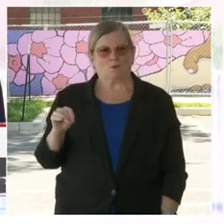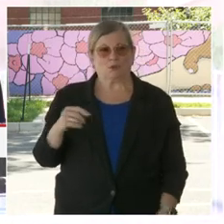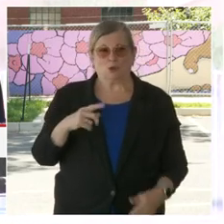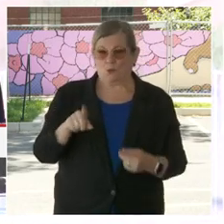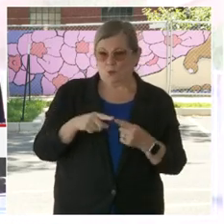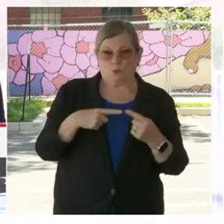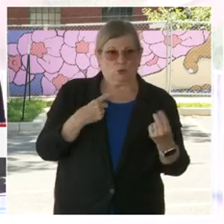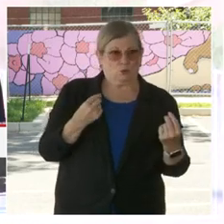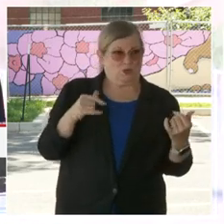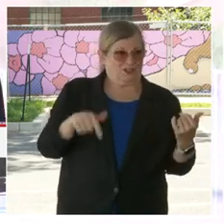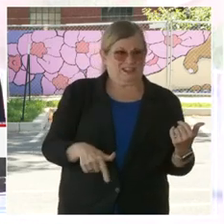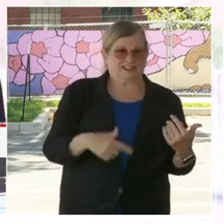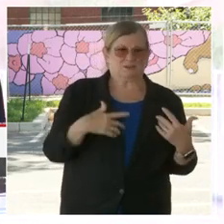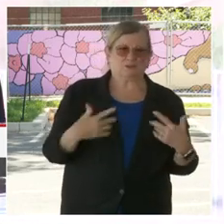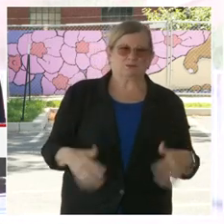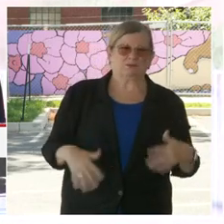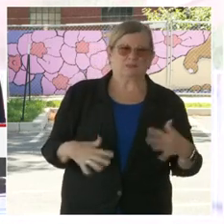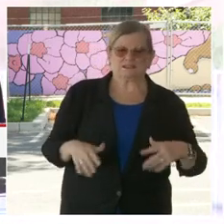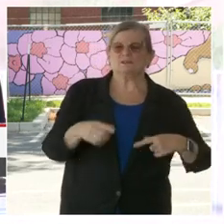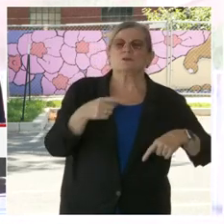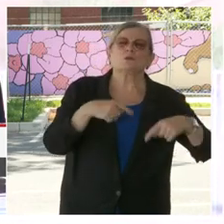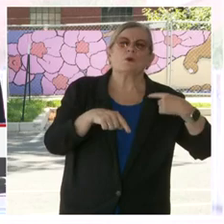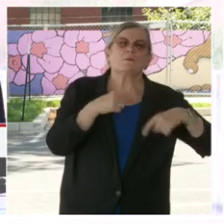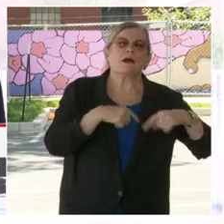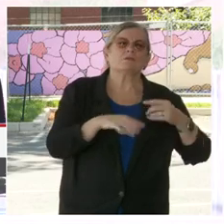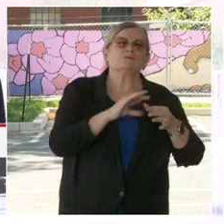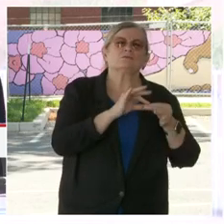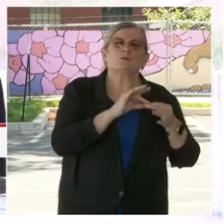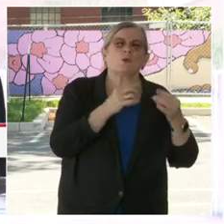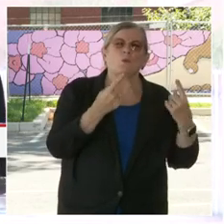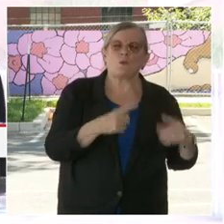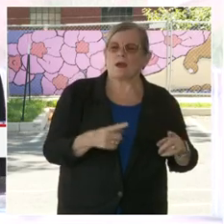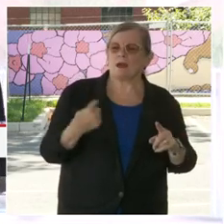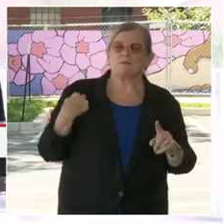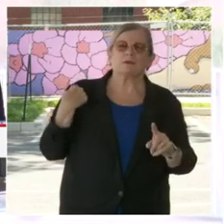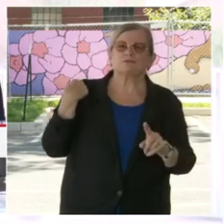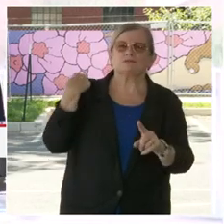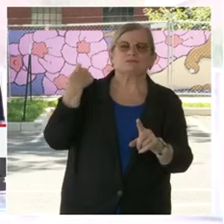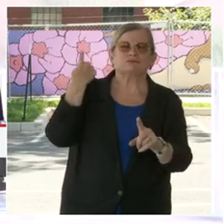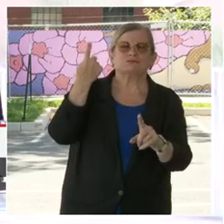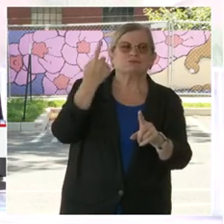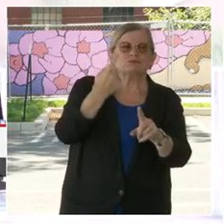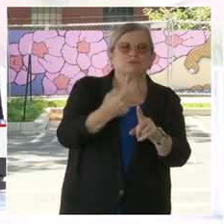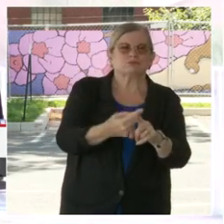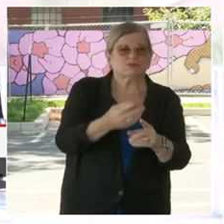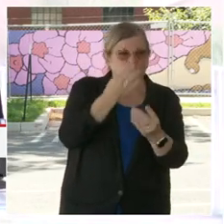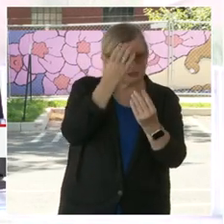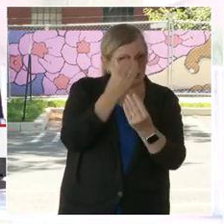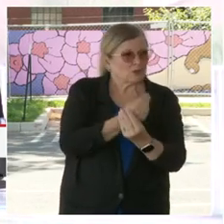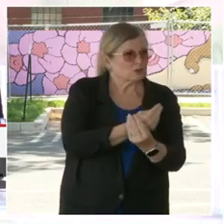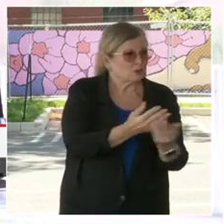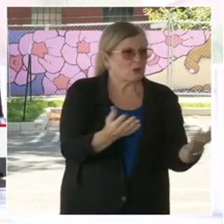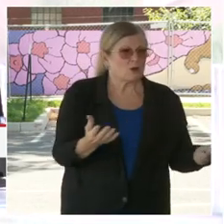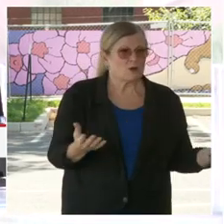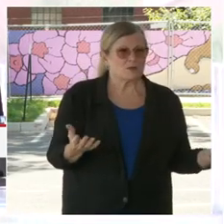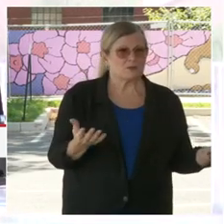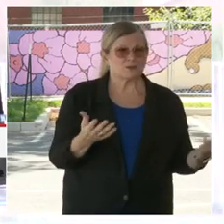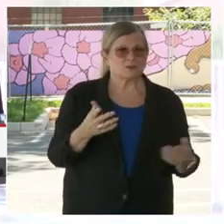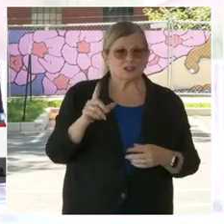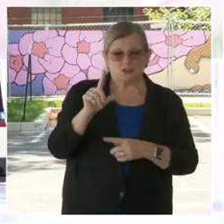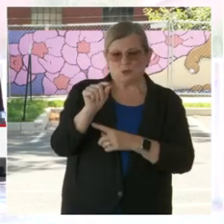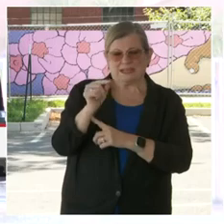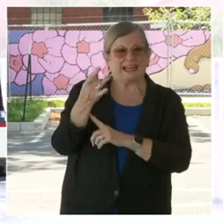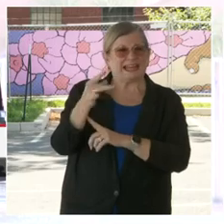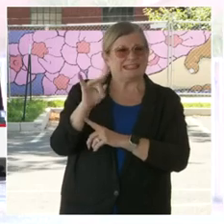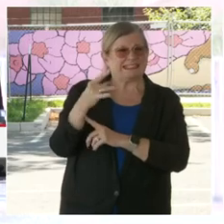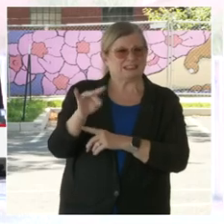say, well, what's been done? So let me just let you know what's been done. In 2018, we opened the Entertainment and